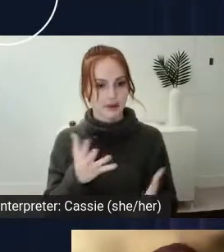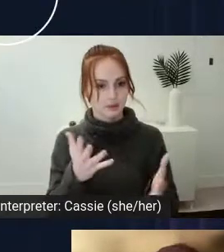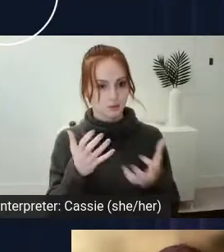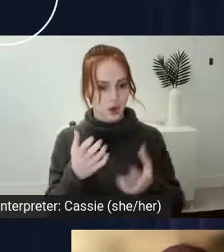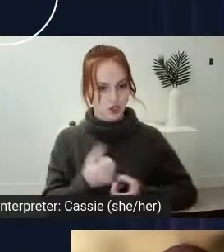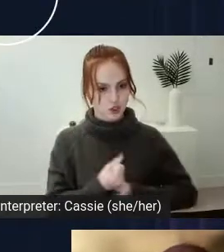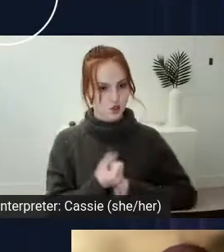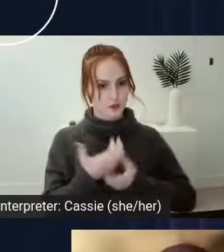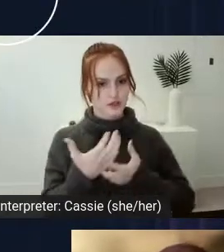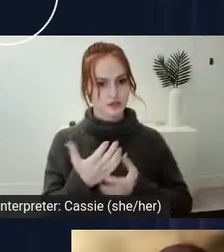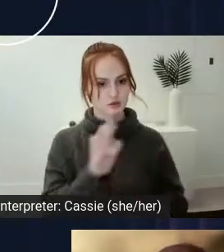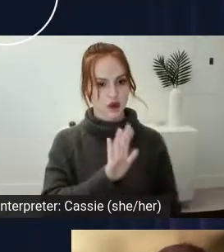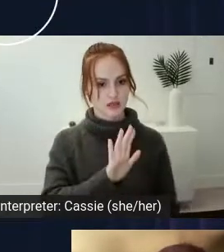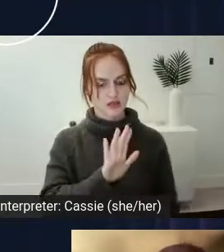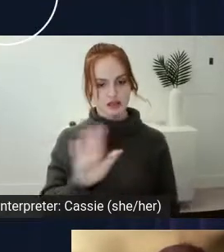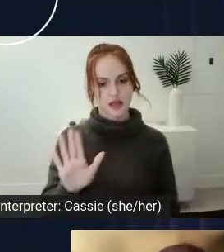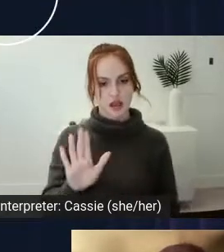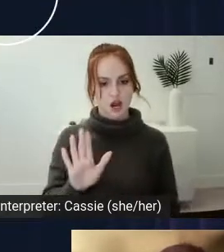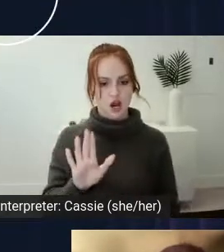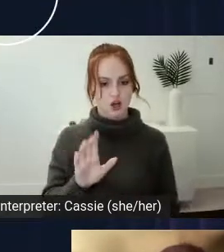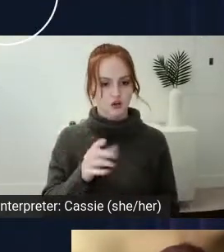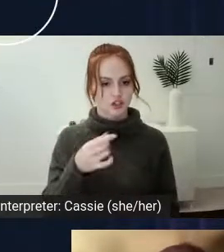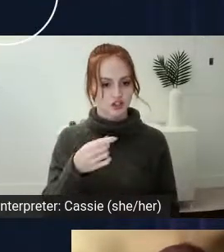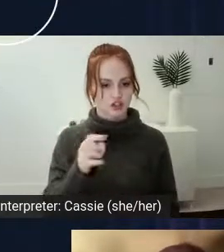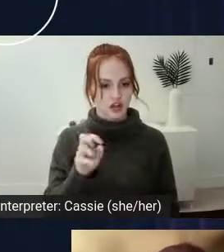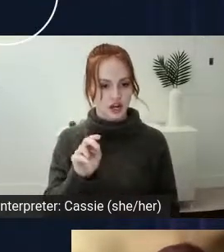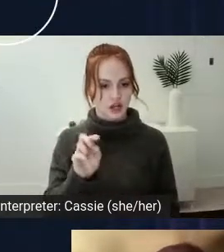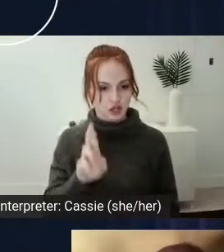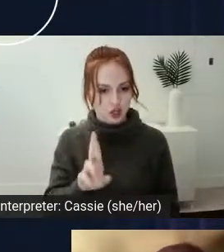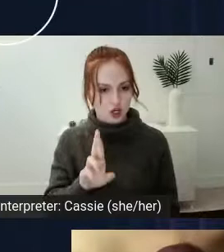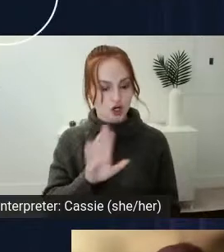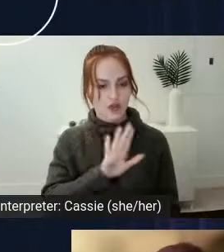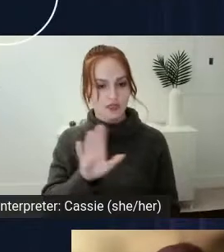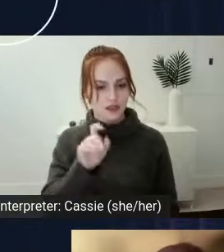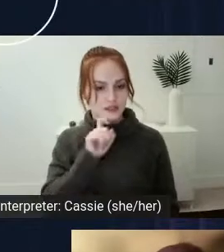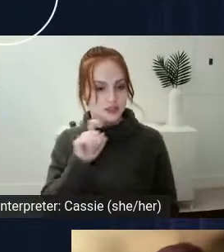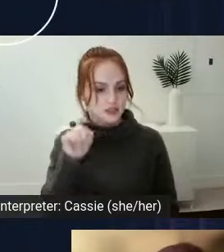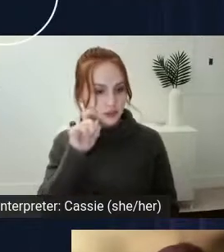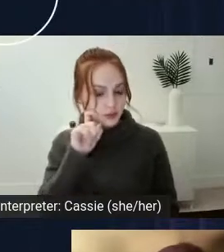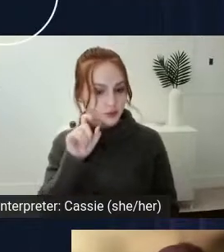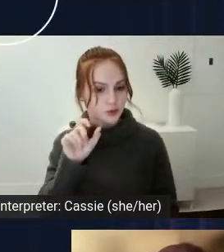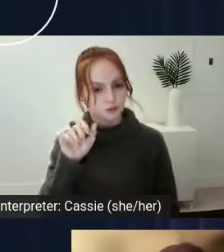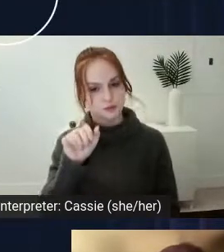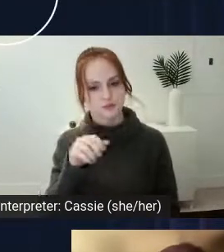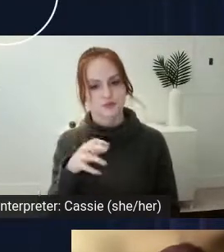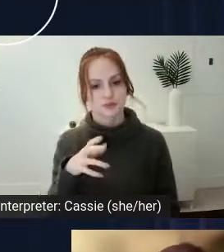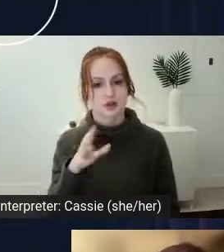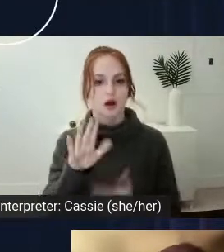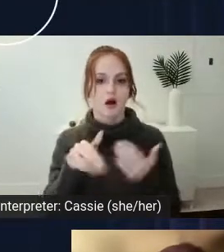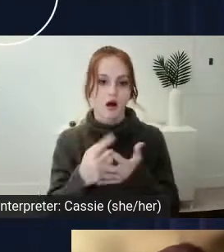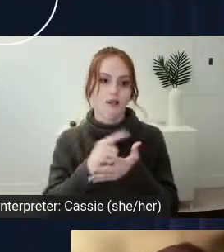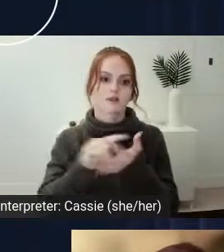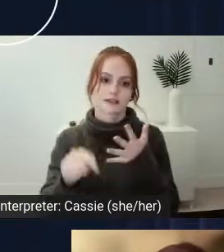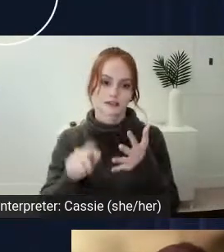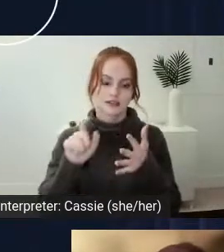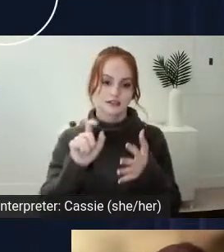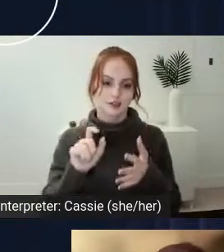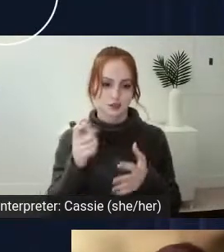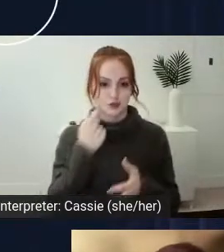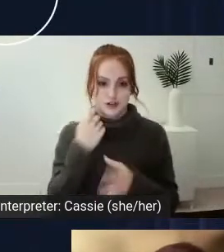express their gender, express their sexuality, sort of like all the things that you have just hit upon,